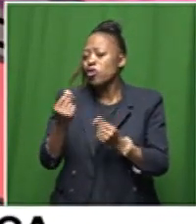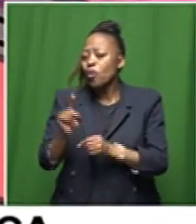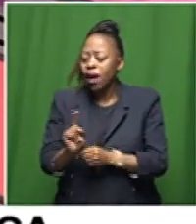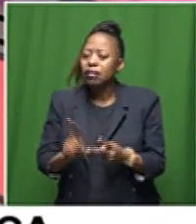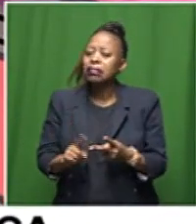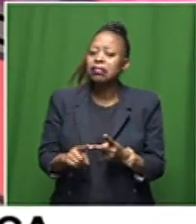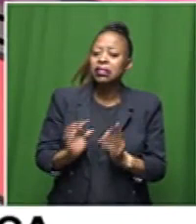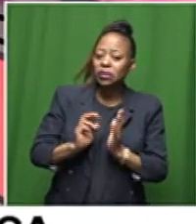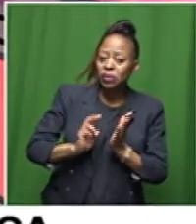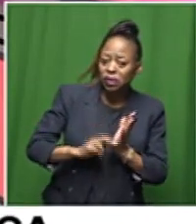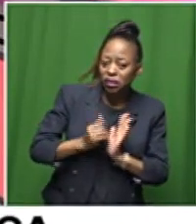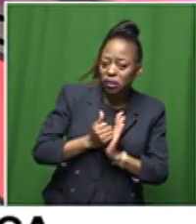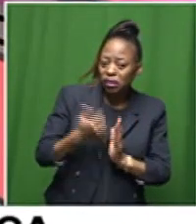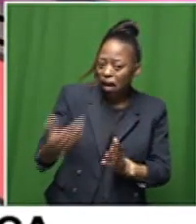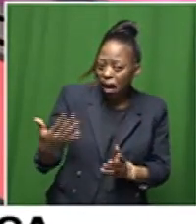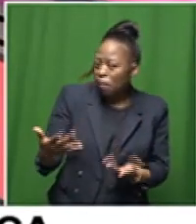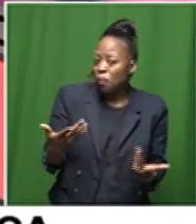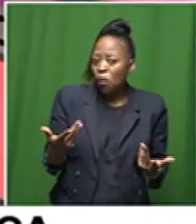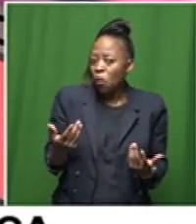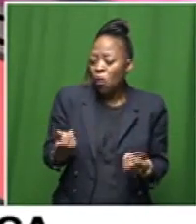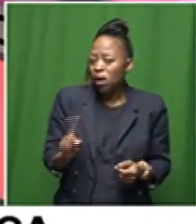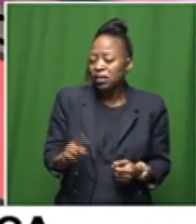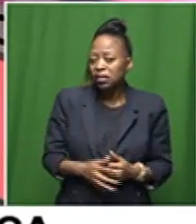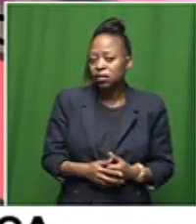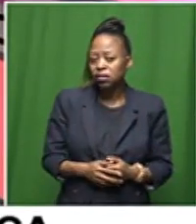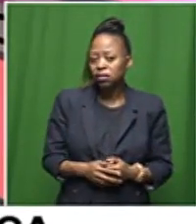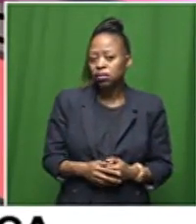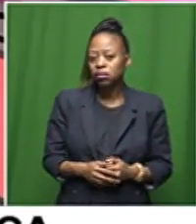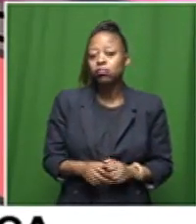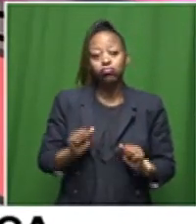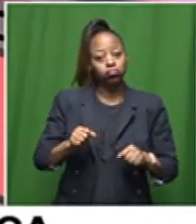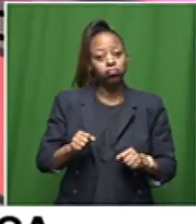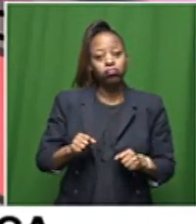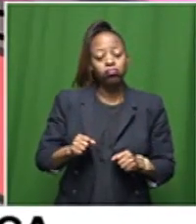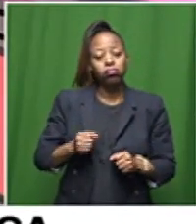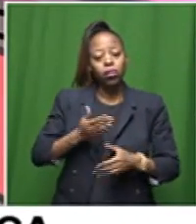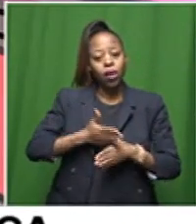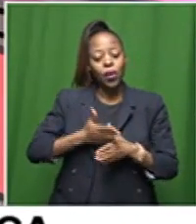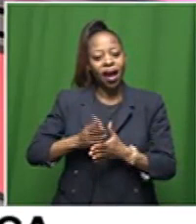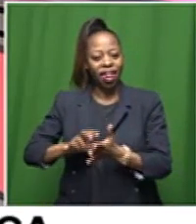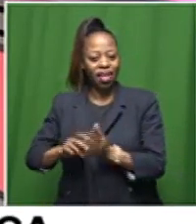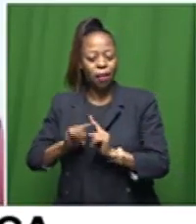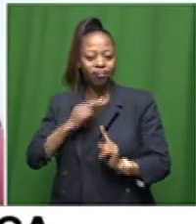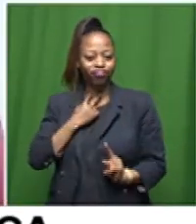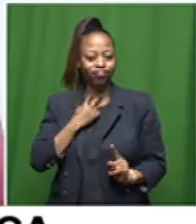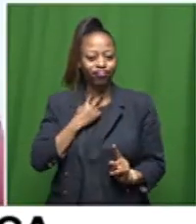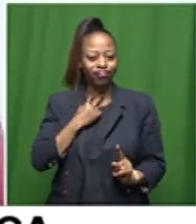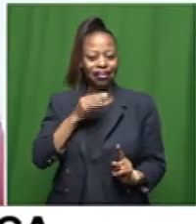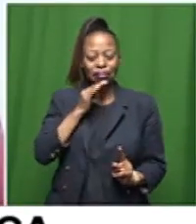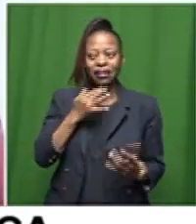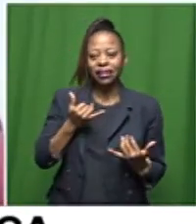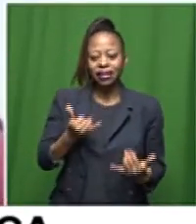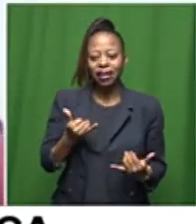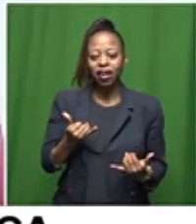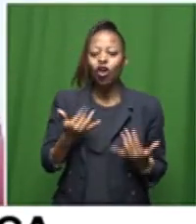you actually need to use your arm in your daily job? Yeah, on my daily job I need to, but I can't. So I'm now on